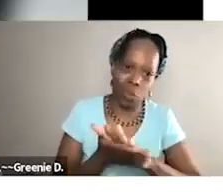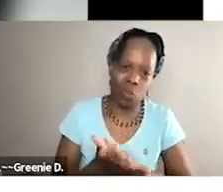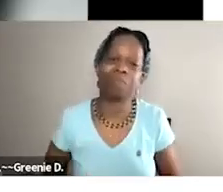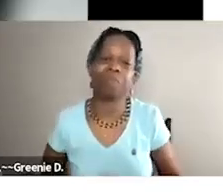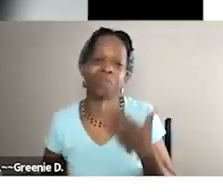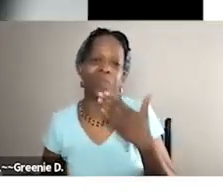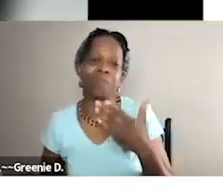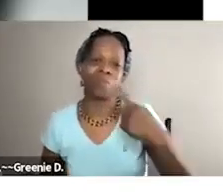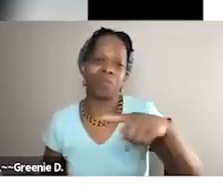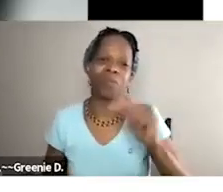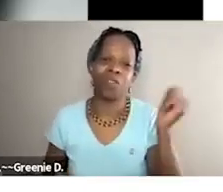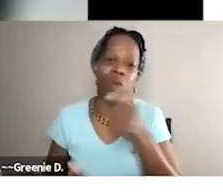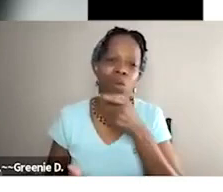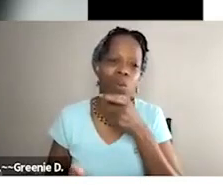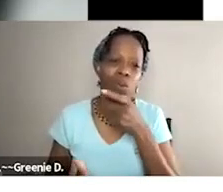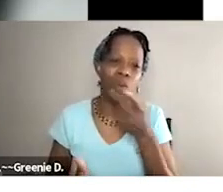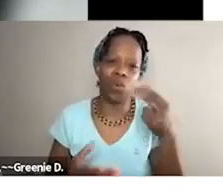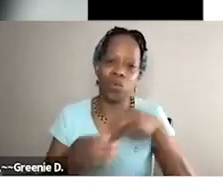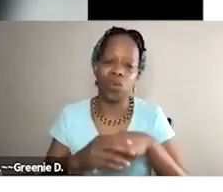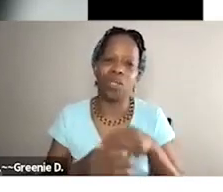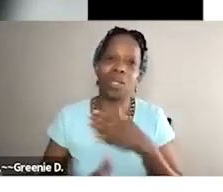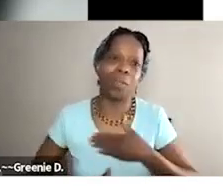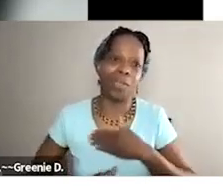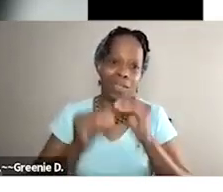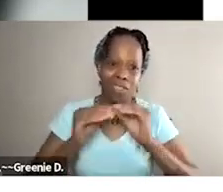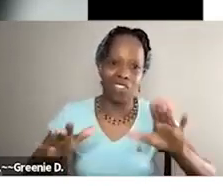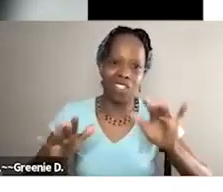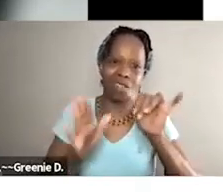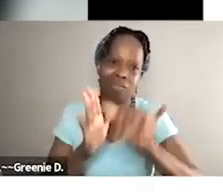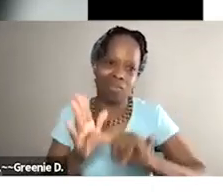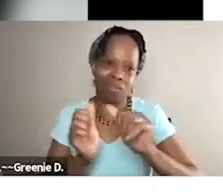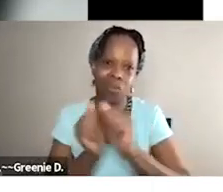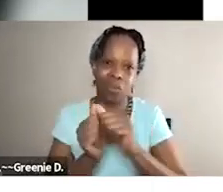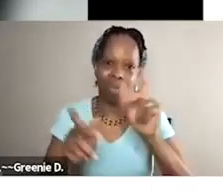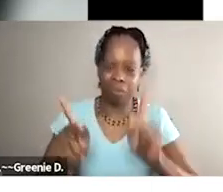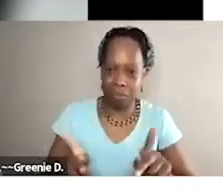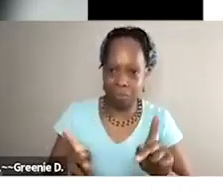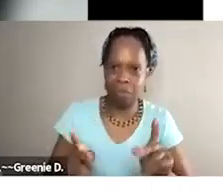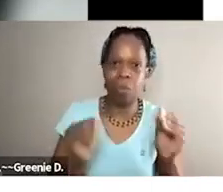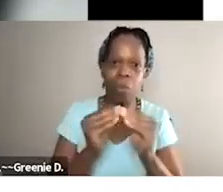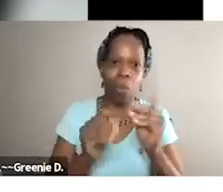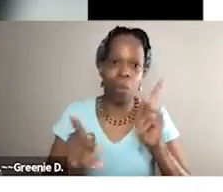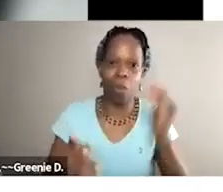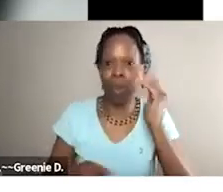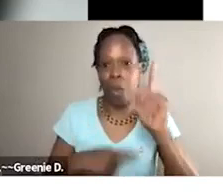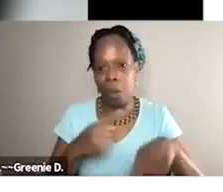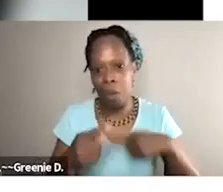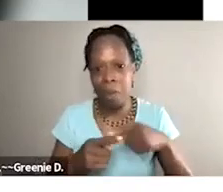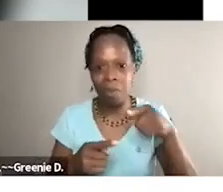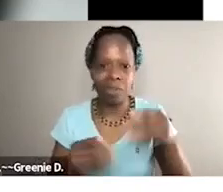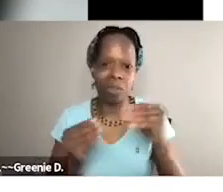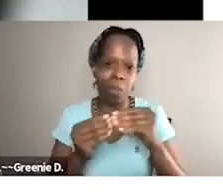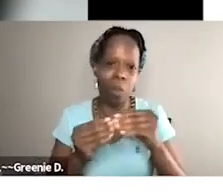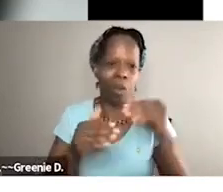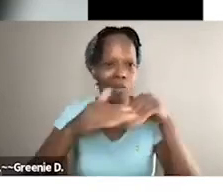are tuning in, please share these videos out with folks. The more folks know about this, the more accessible the